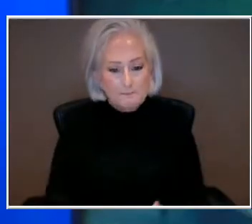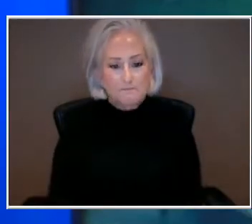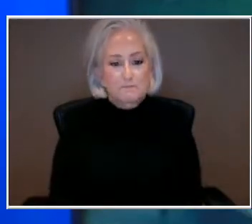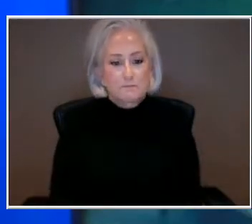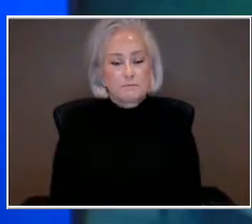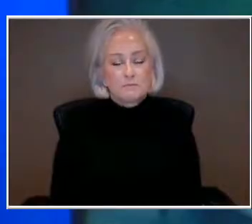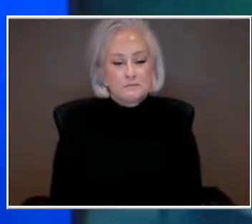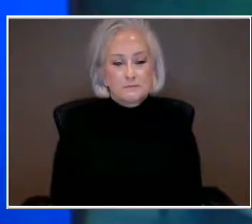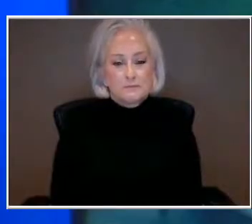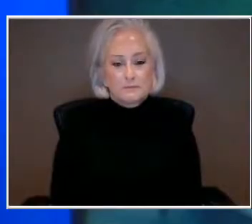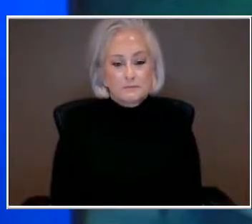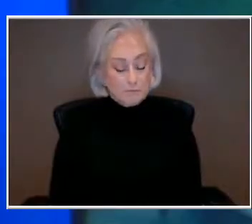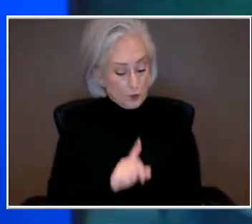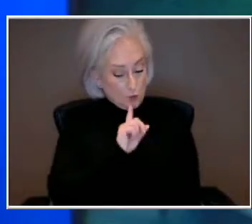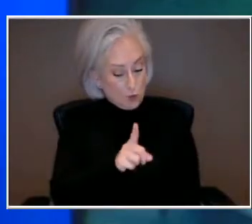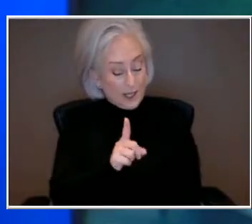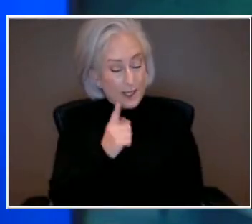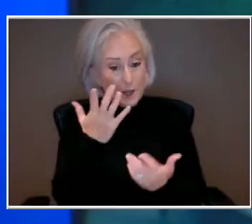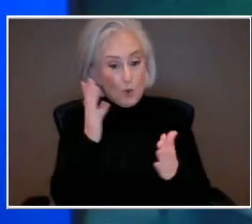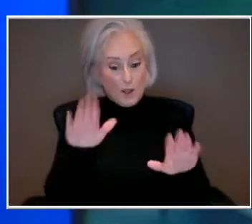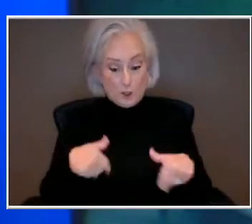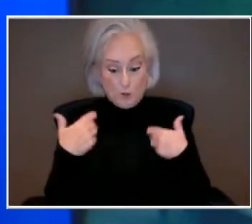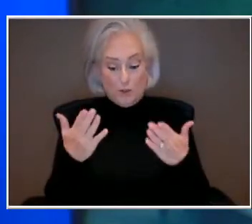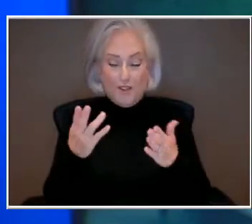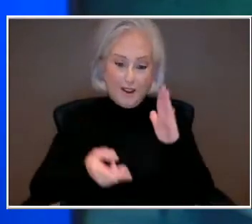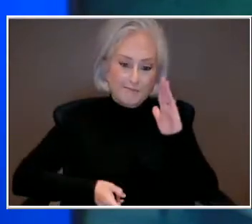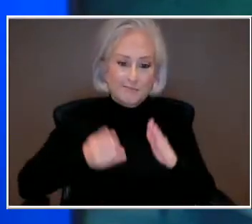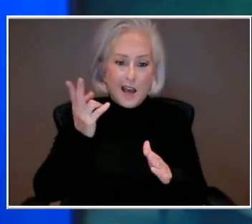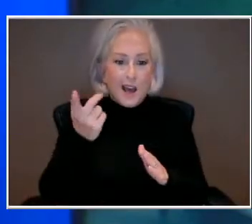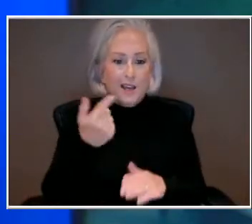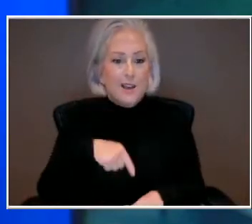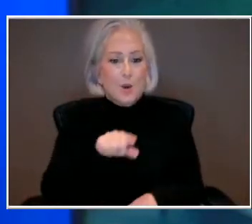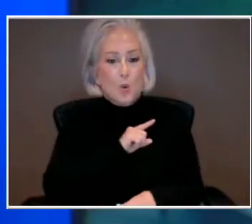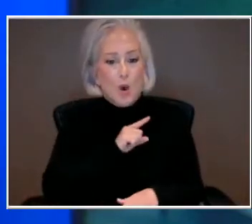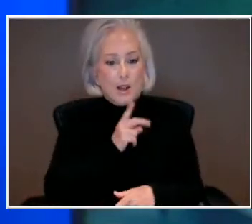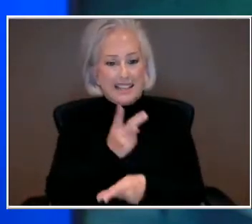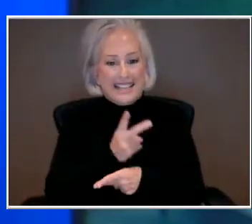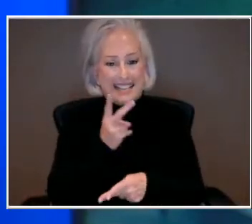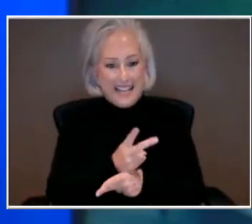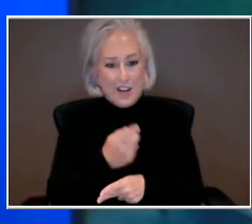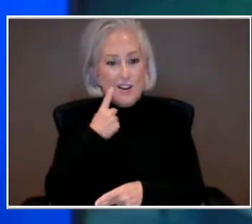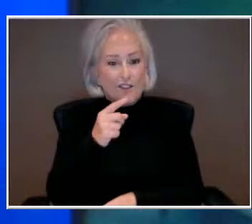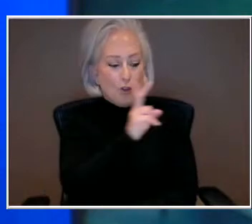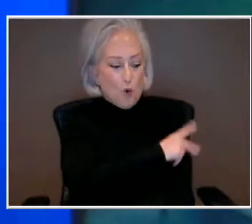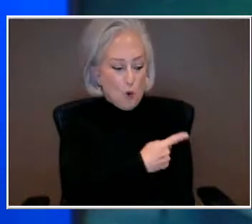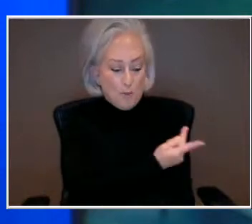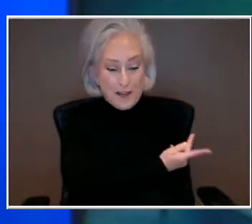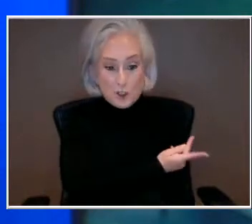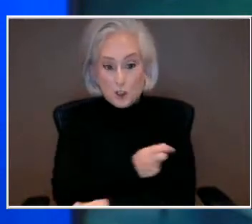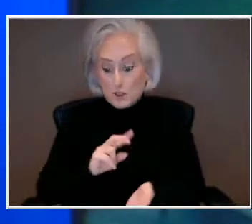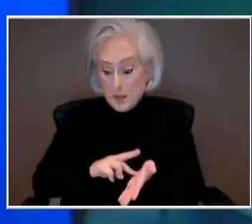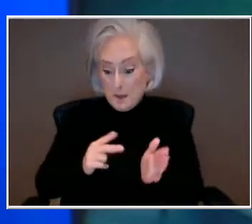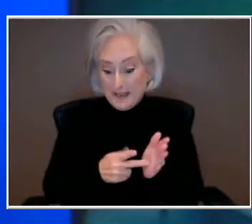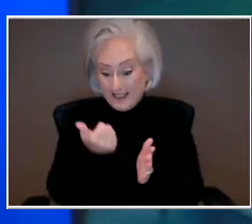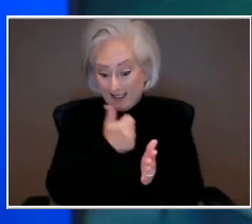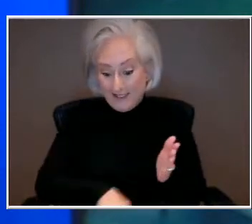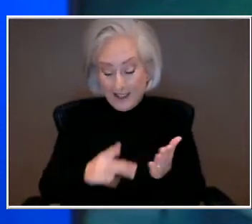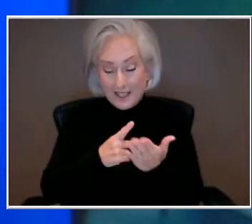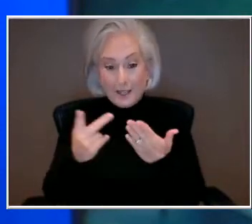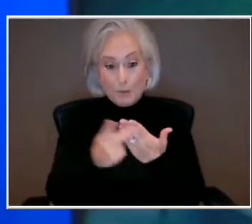provide the highest quality care that we can for our patients. So we want to make sure that any program that we're using is helping us achieve that